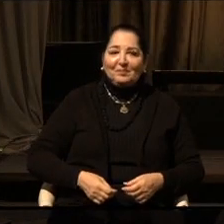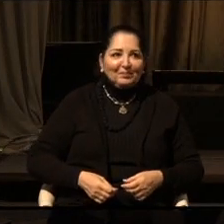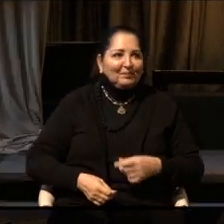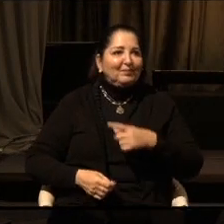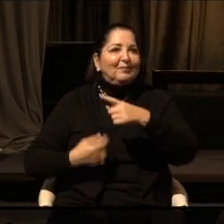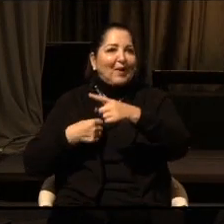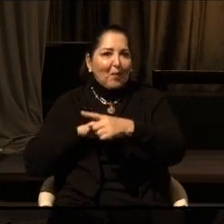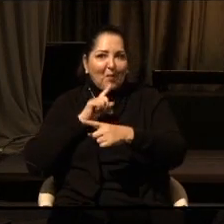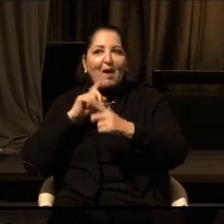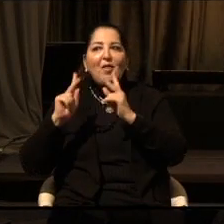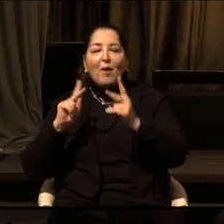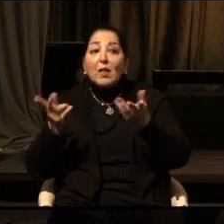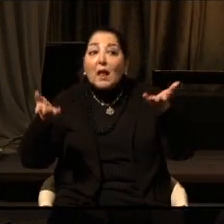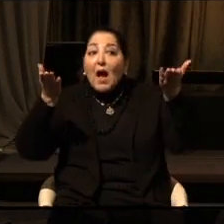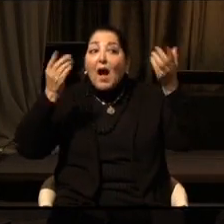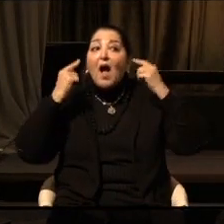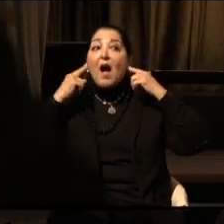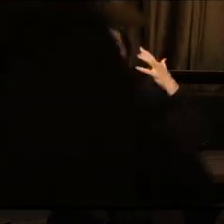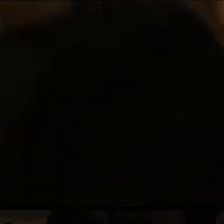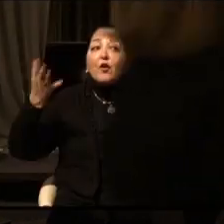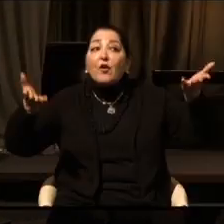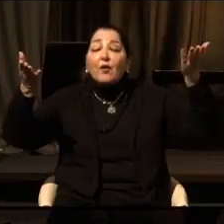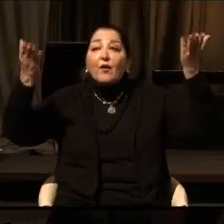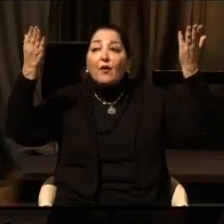we've been waiting for. A little louder.